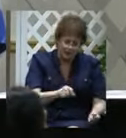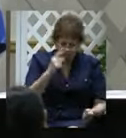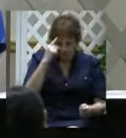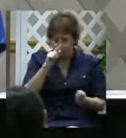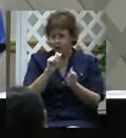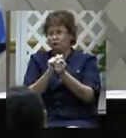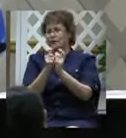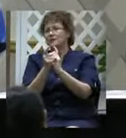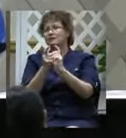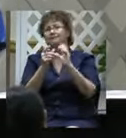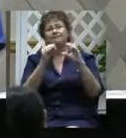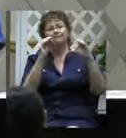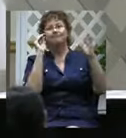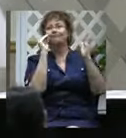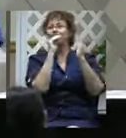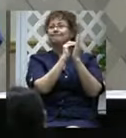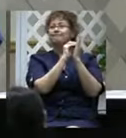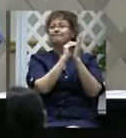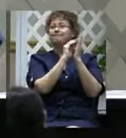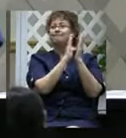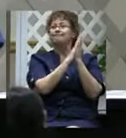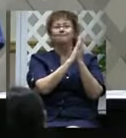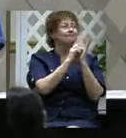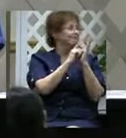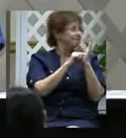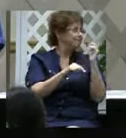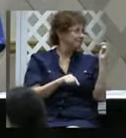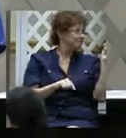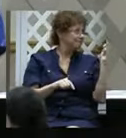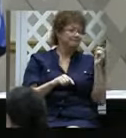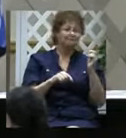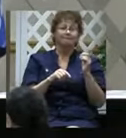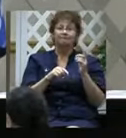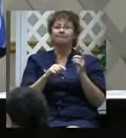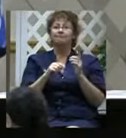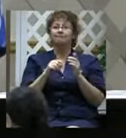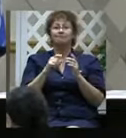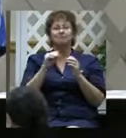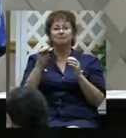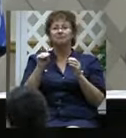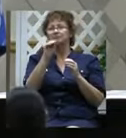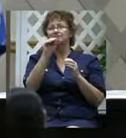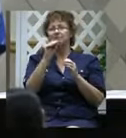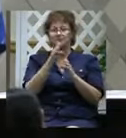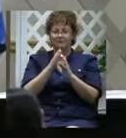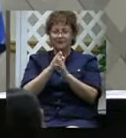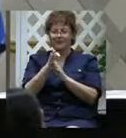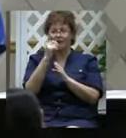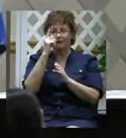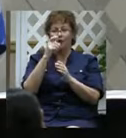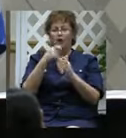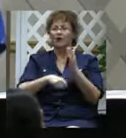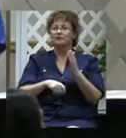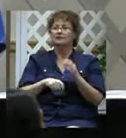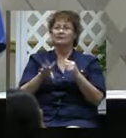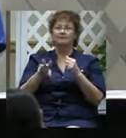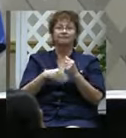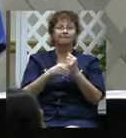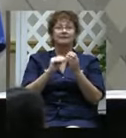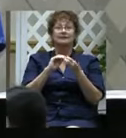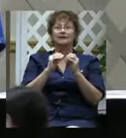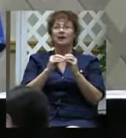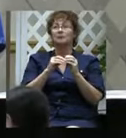it to the record of the translation job that you've created somewhere and just add a field, cost. And you can run reports, you can add numbers up, and at